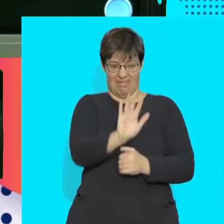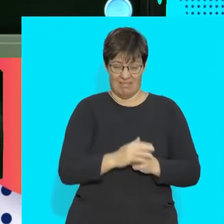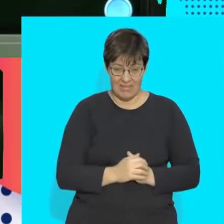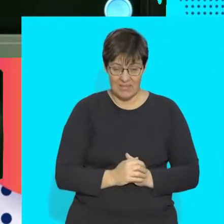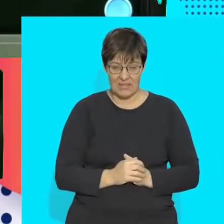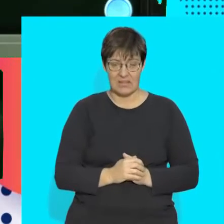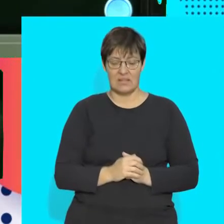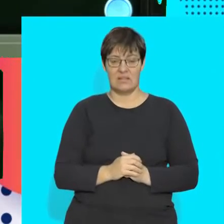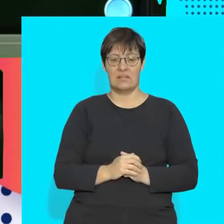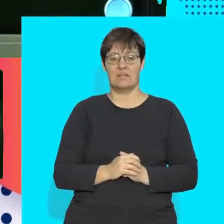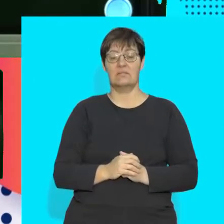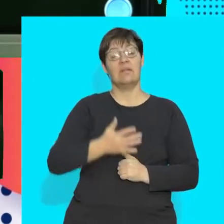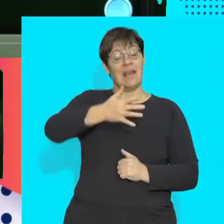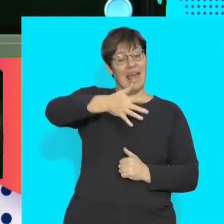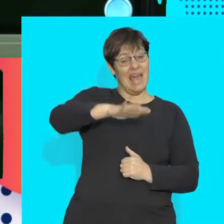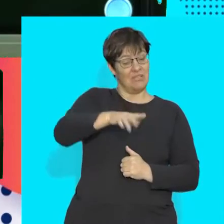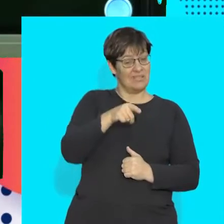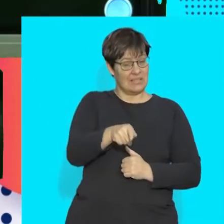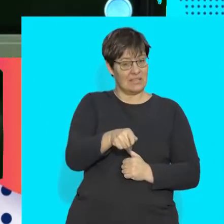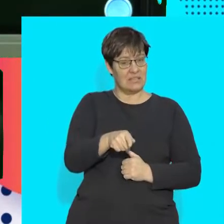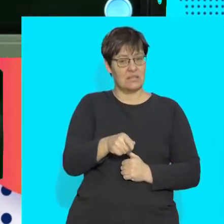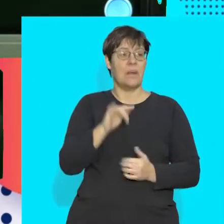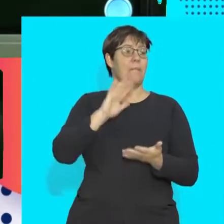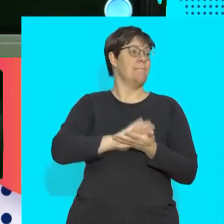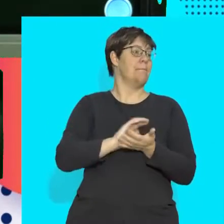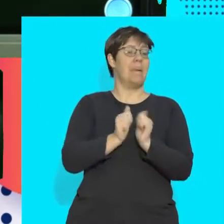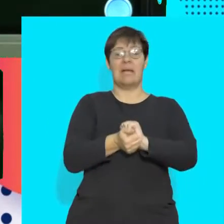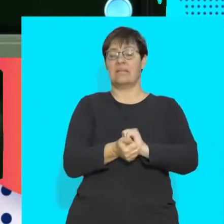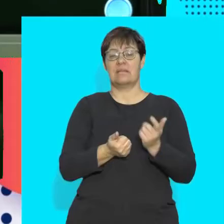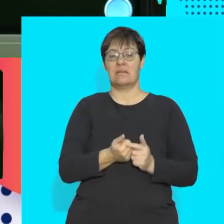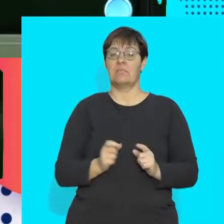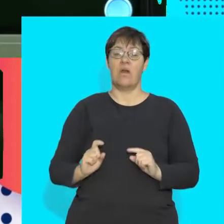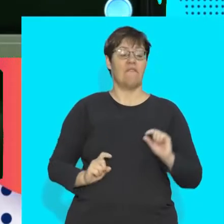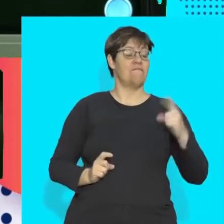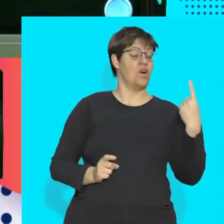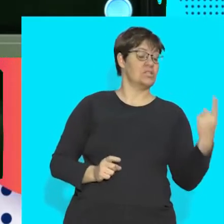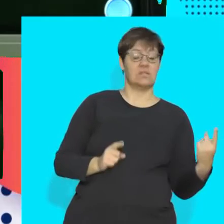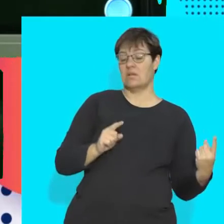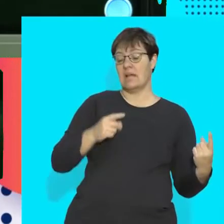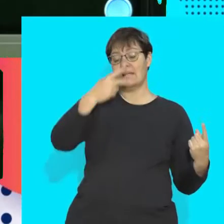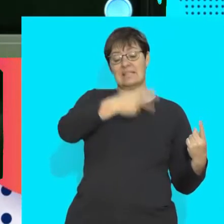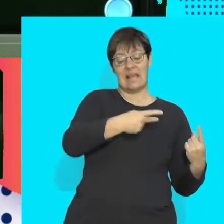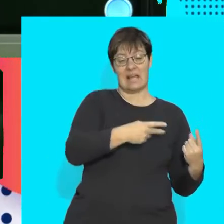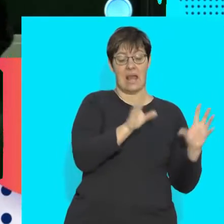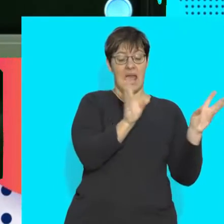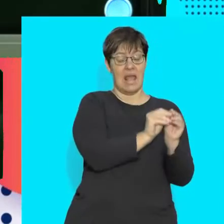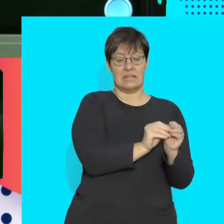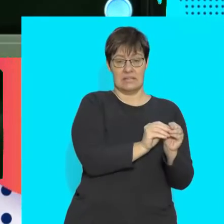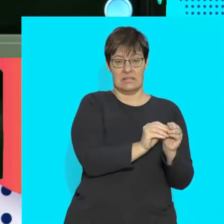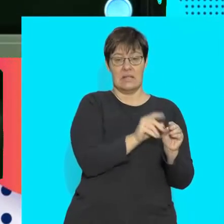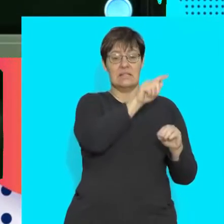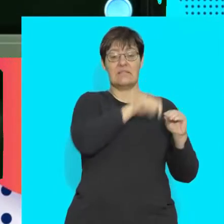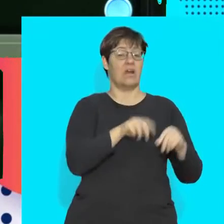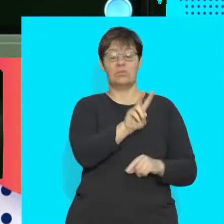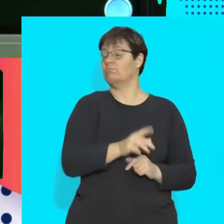somewhere. All right, with average though, you can't do it like in maths where you take the first number and the second number and you add